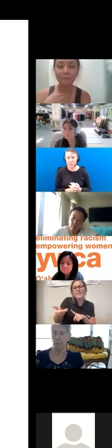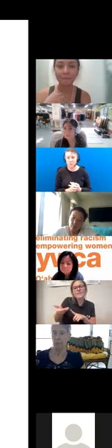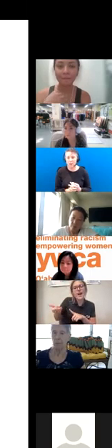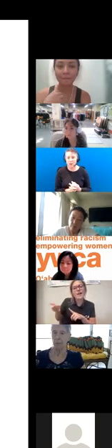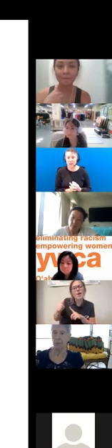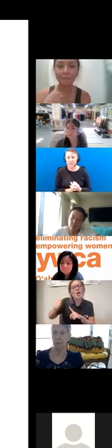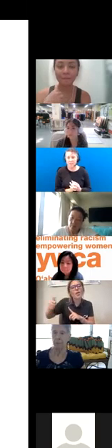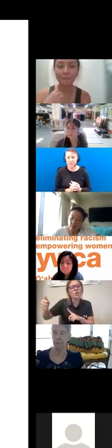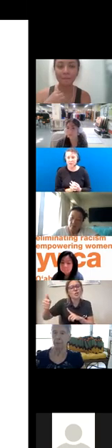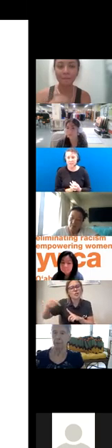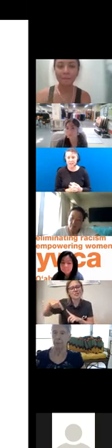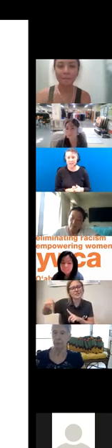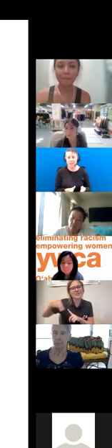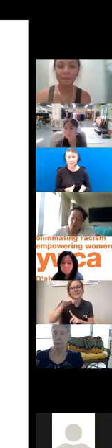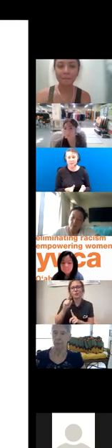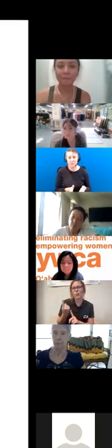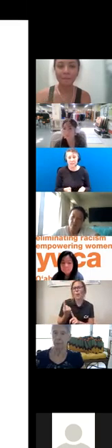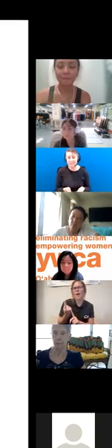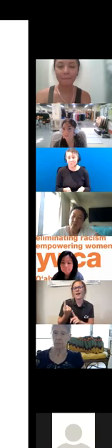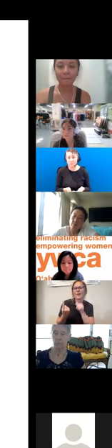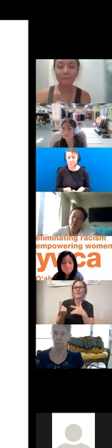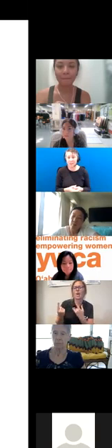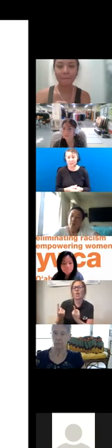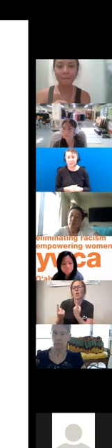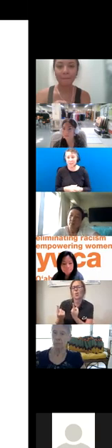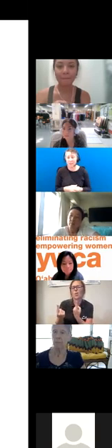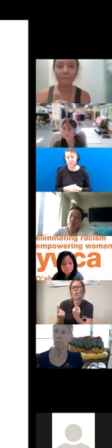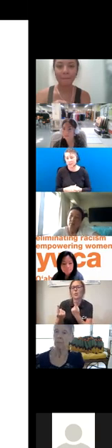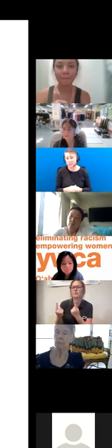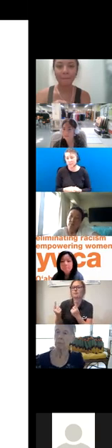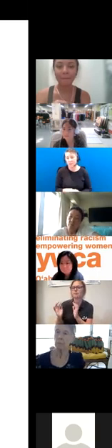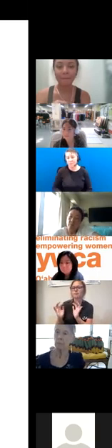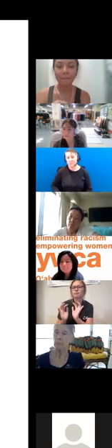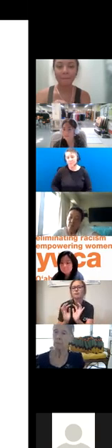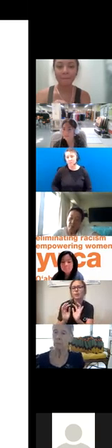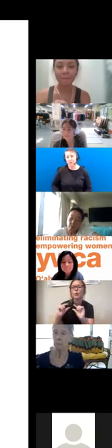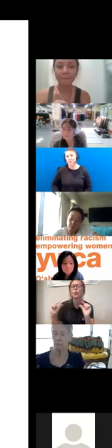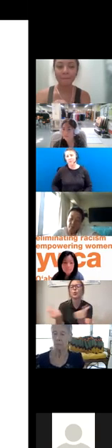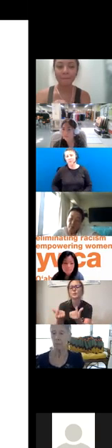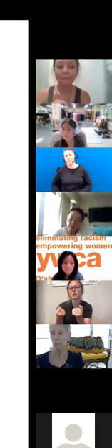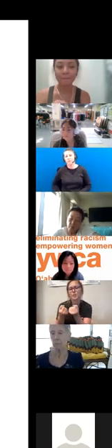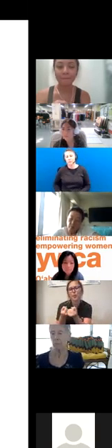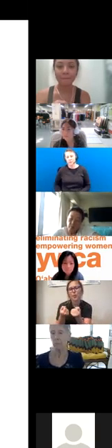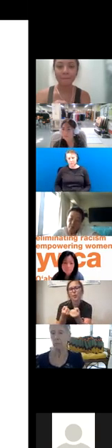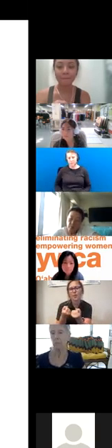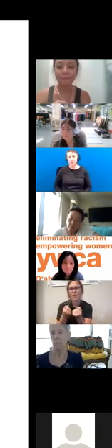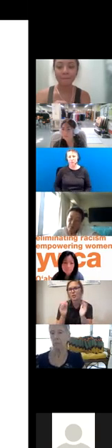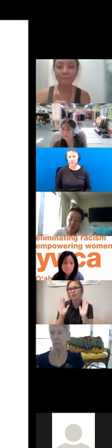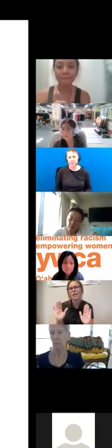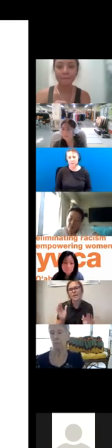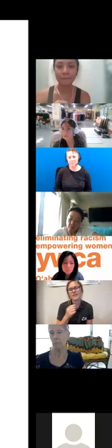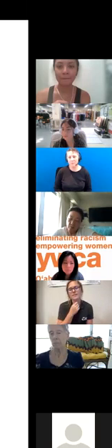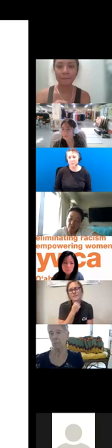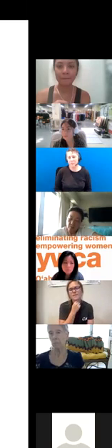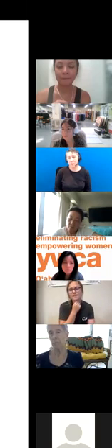people, as well as, inviting you could ask them to invite their other friends, you know, rather than be the only person or the